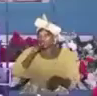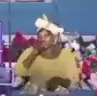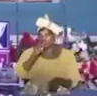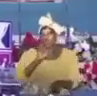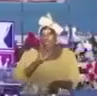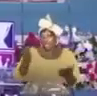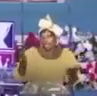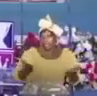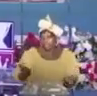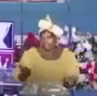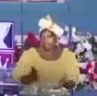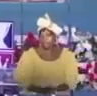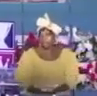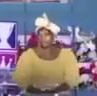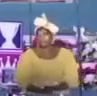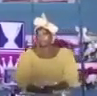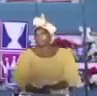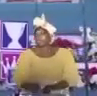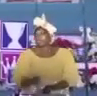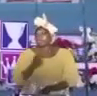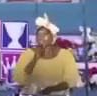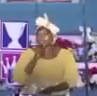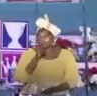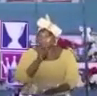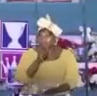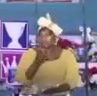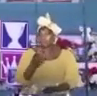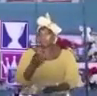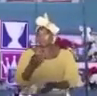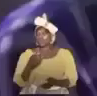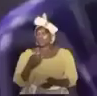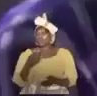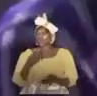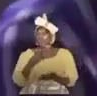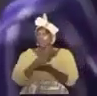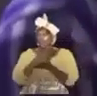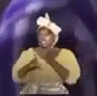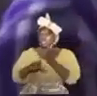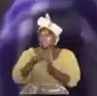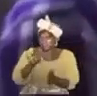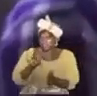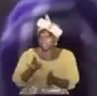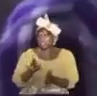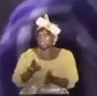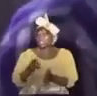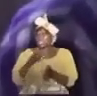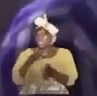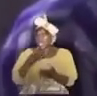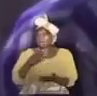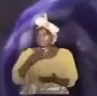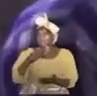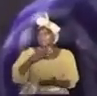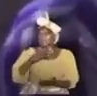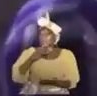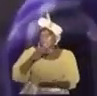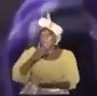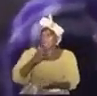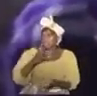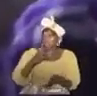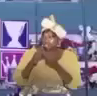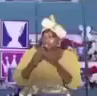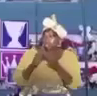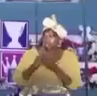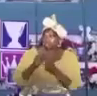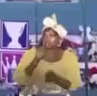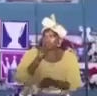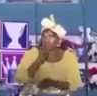once you heard me speak, the Spirit of God began to convict you that you need to make your way right with Jesus.